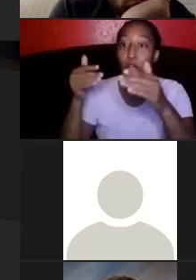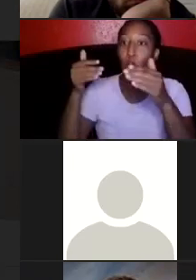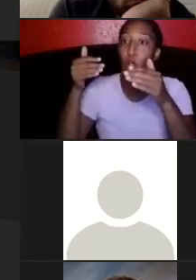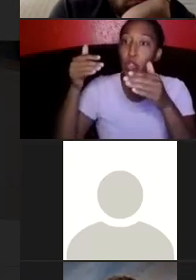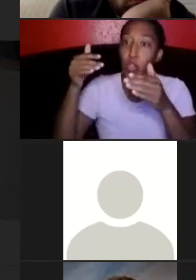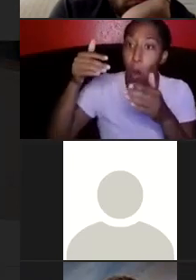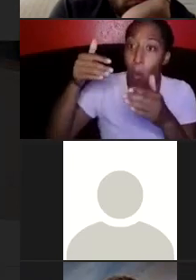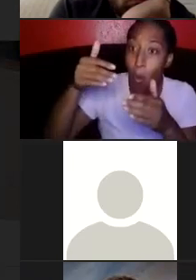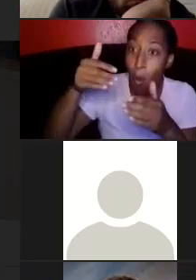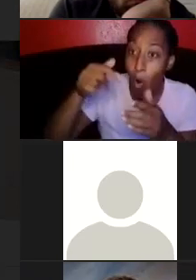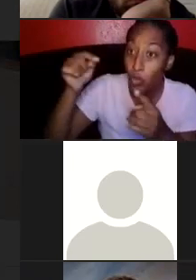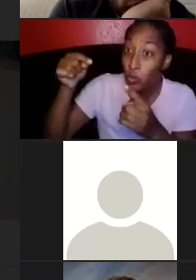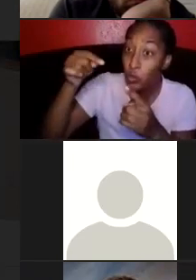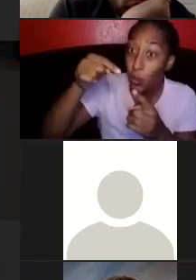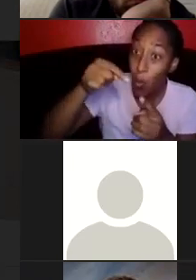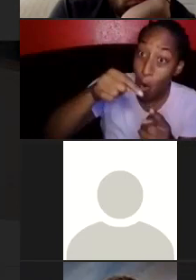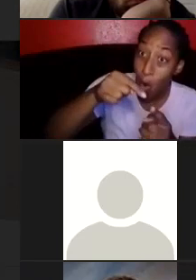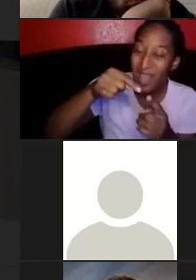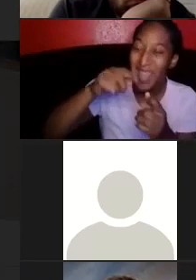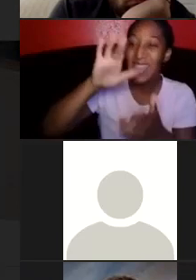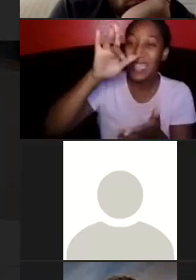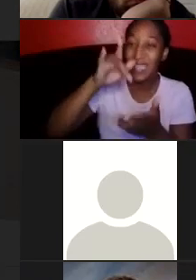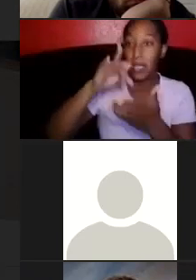So when you do the math here, you get